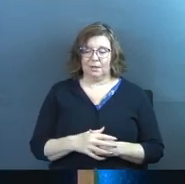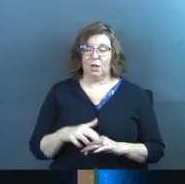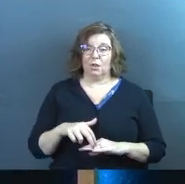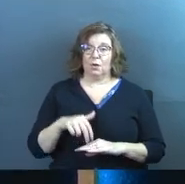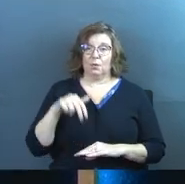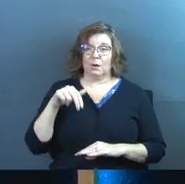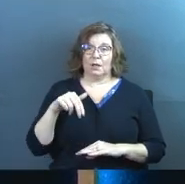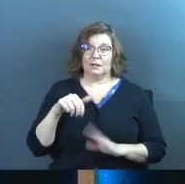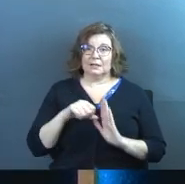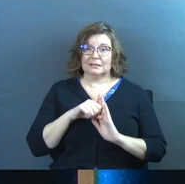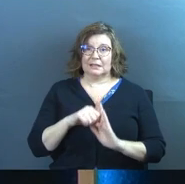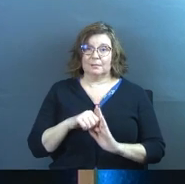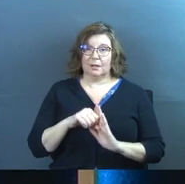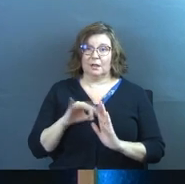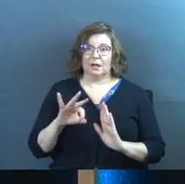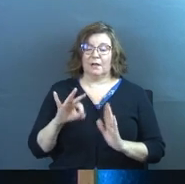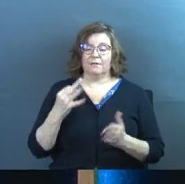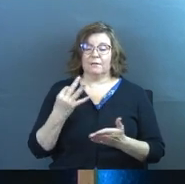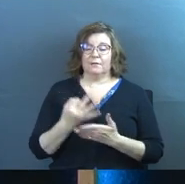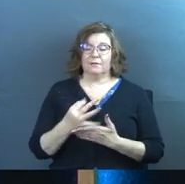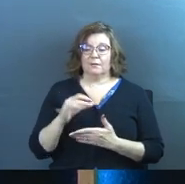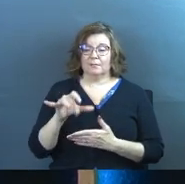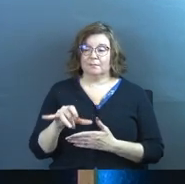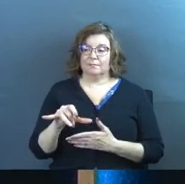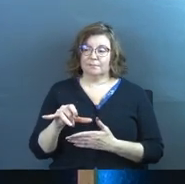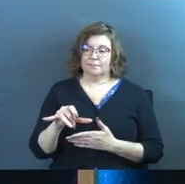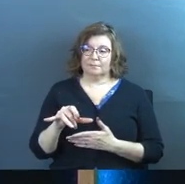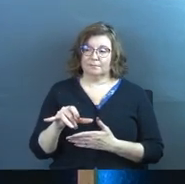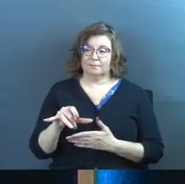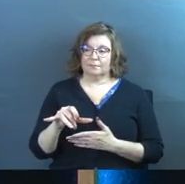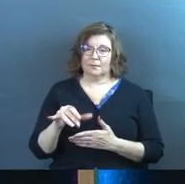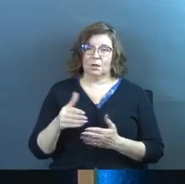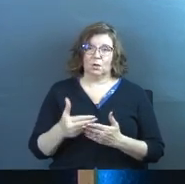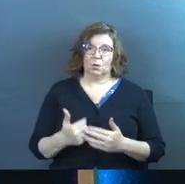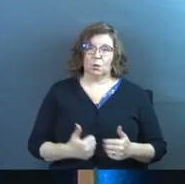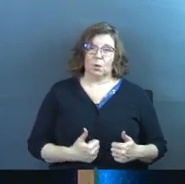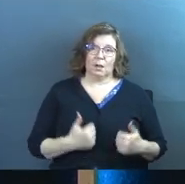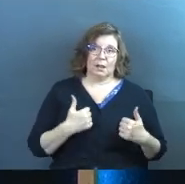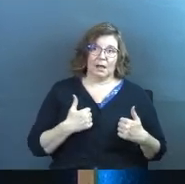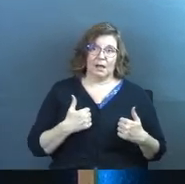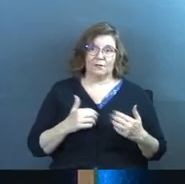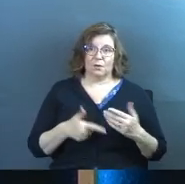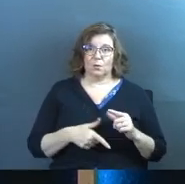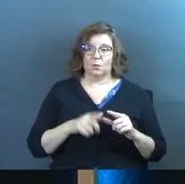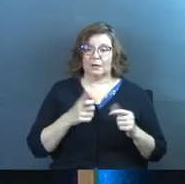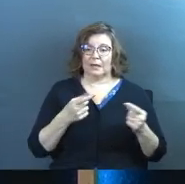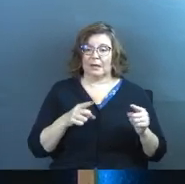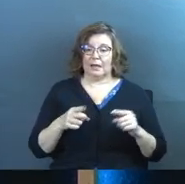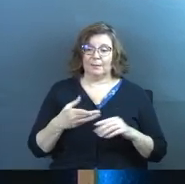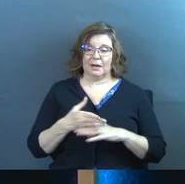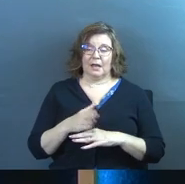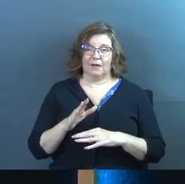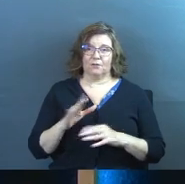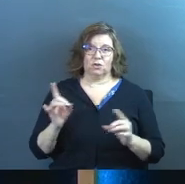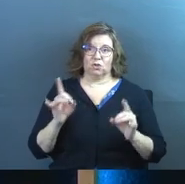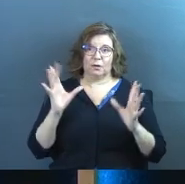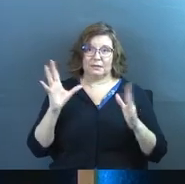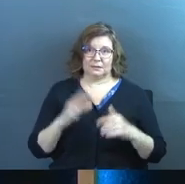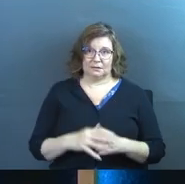The resurrection is a symbol of the fact that new life and renewal can come after